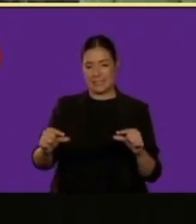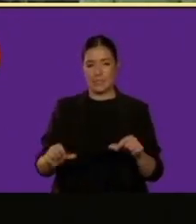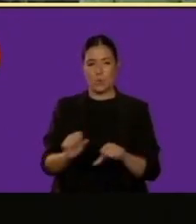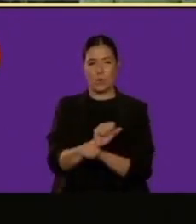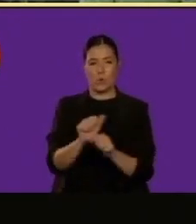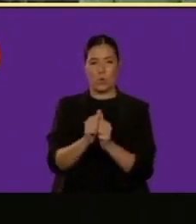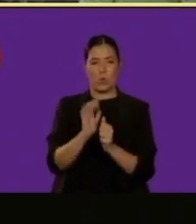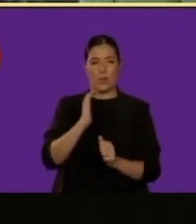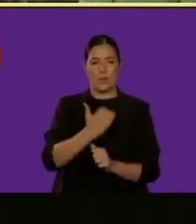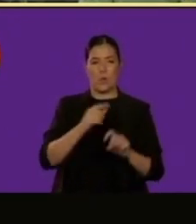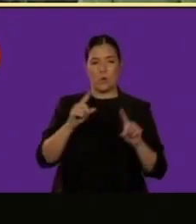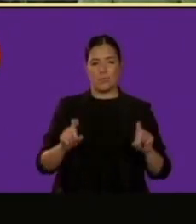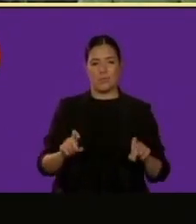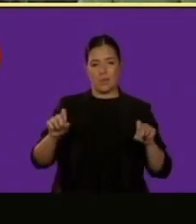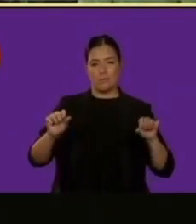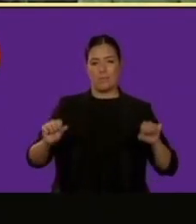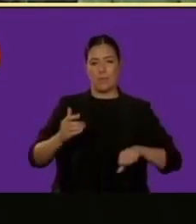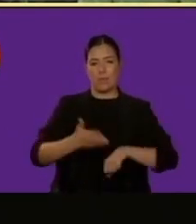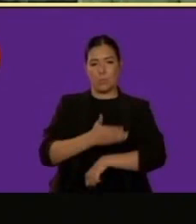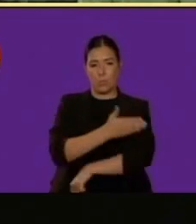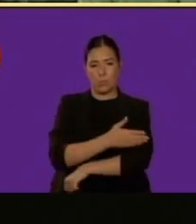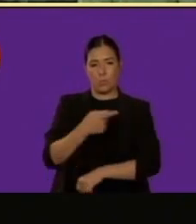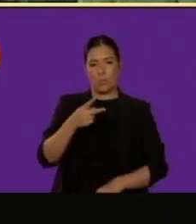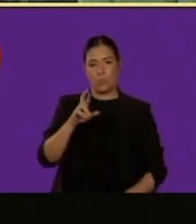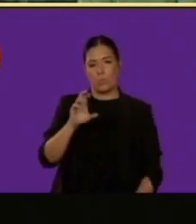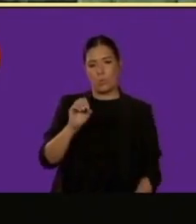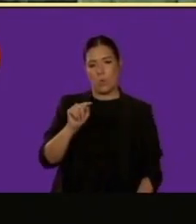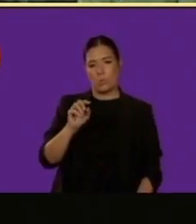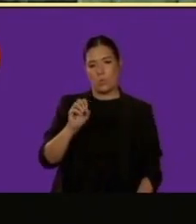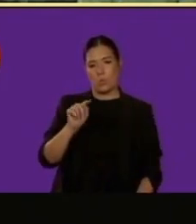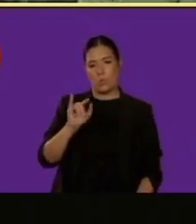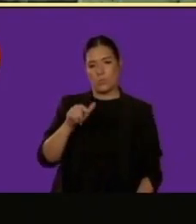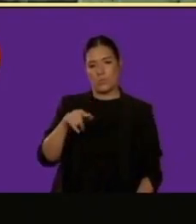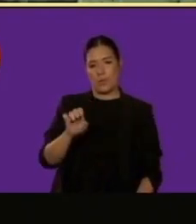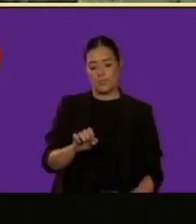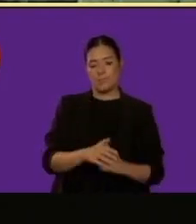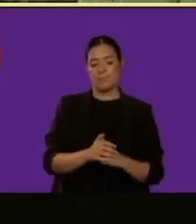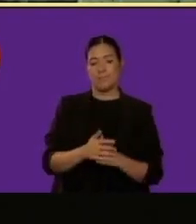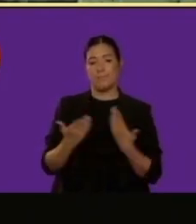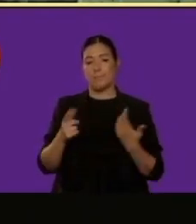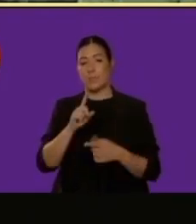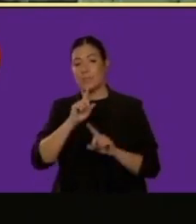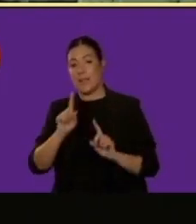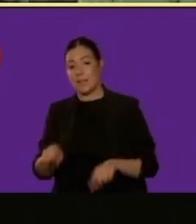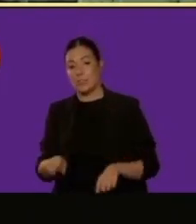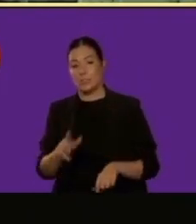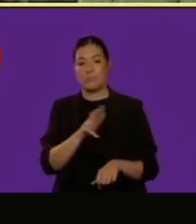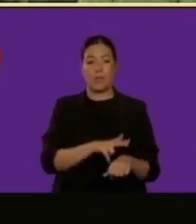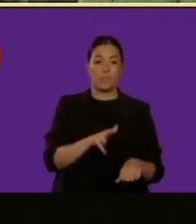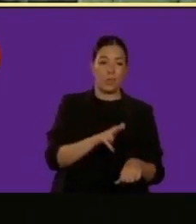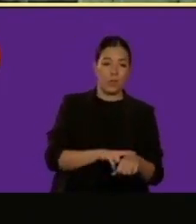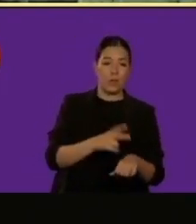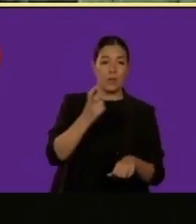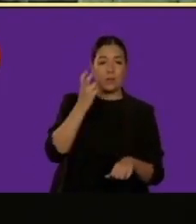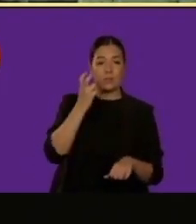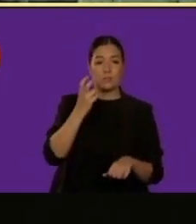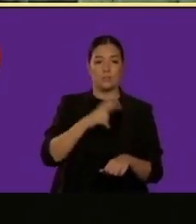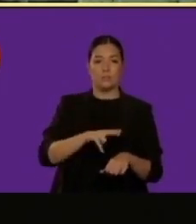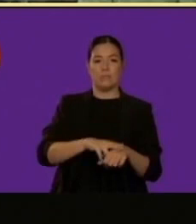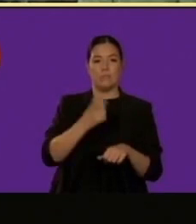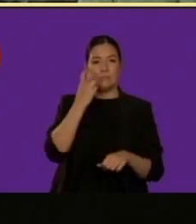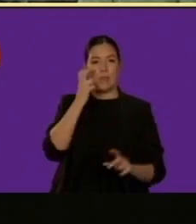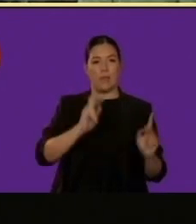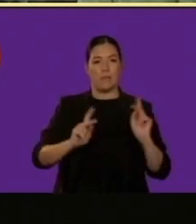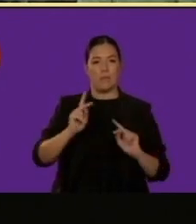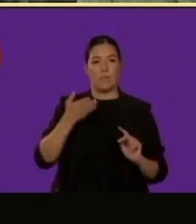the results and the opinions have been very favorable. We will let you know a little bit more later.